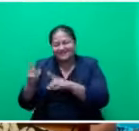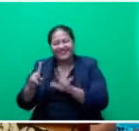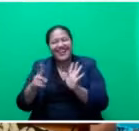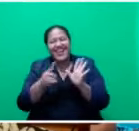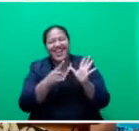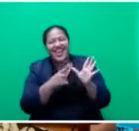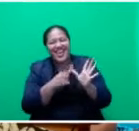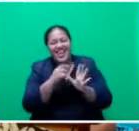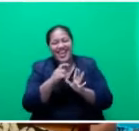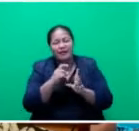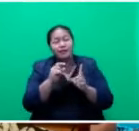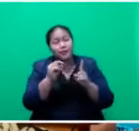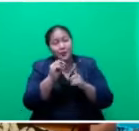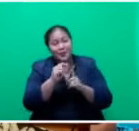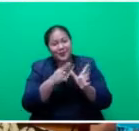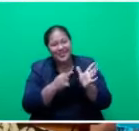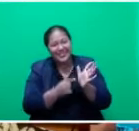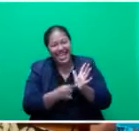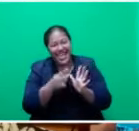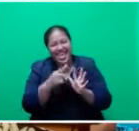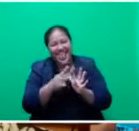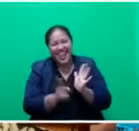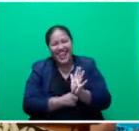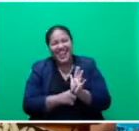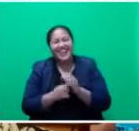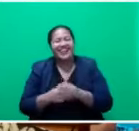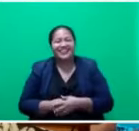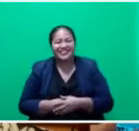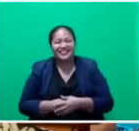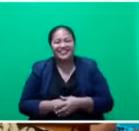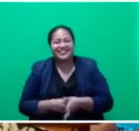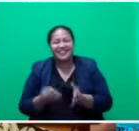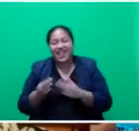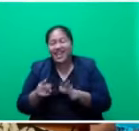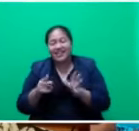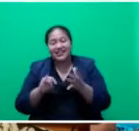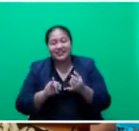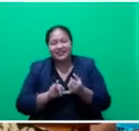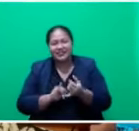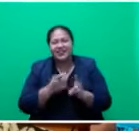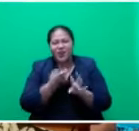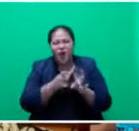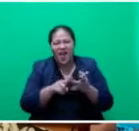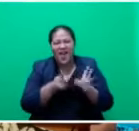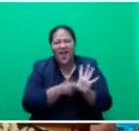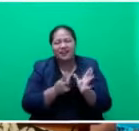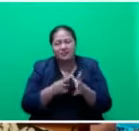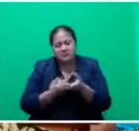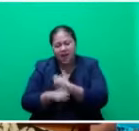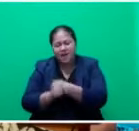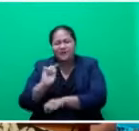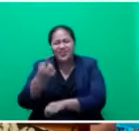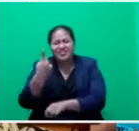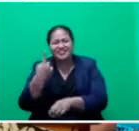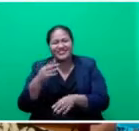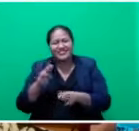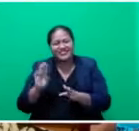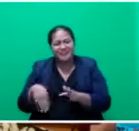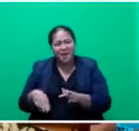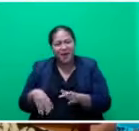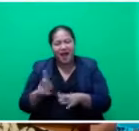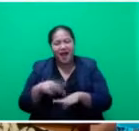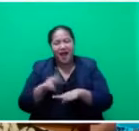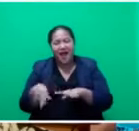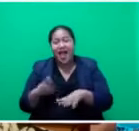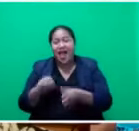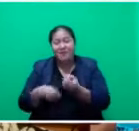able lieutenant, S.M. Koya, who became the first leader of the opposition, and the pioneering members of the Legislative Council that